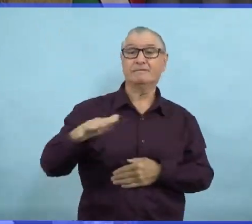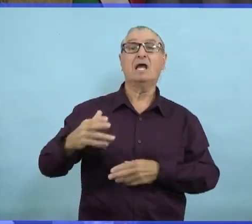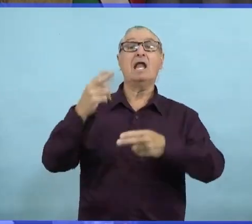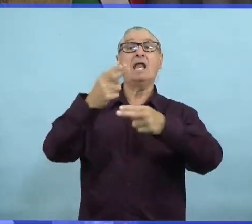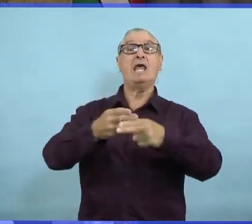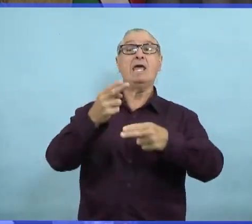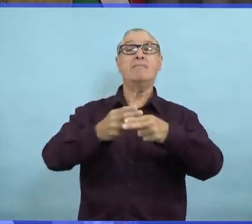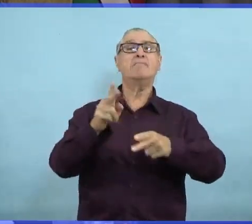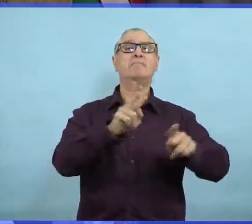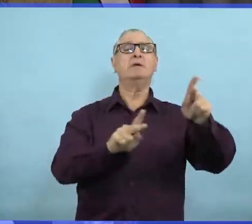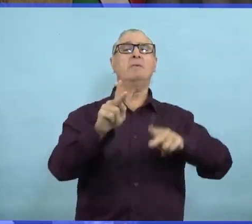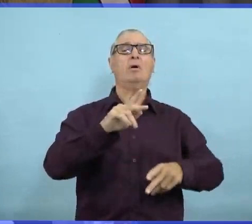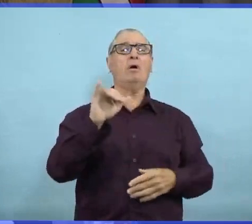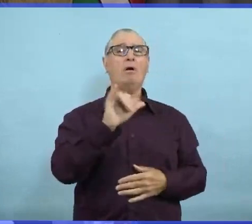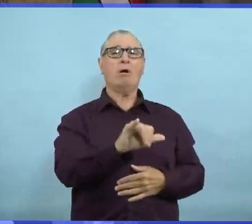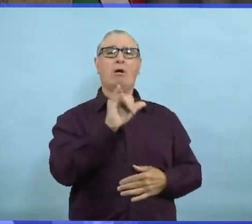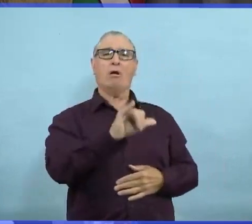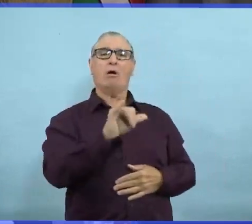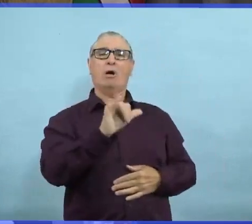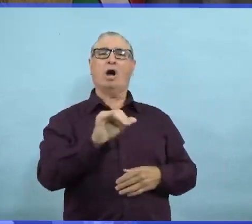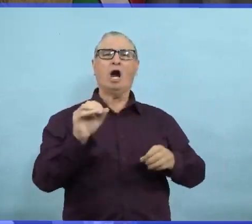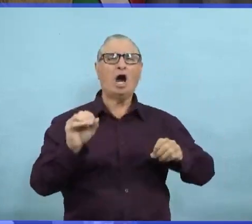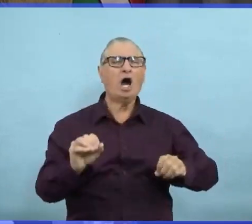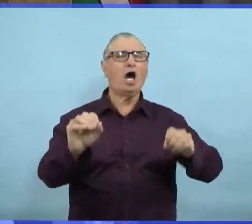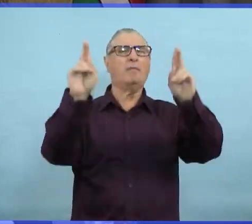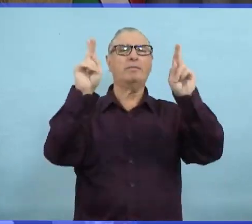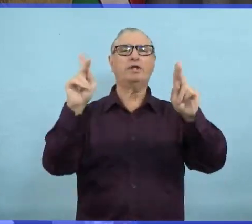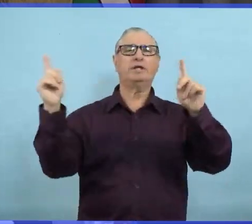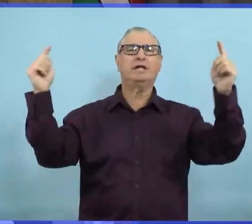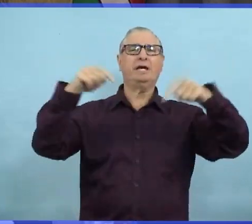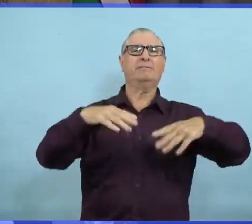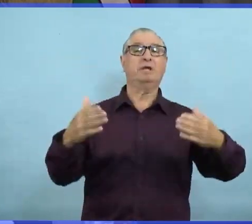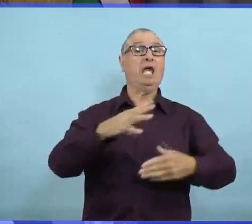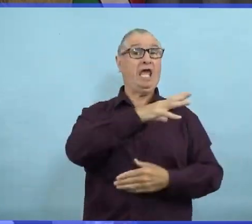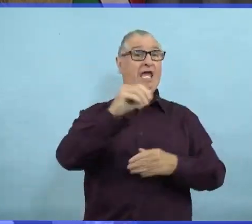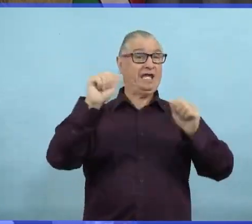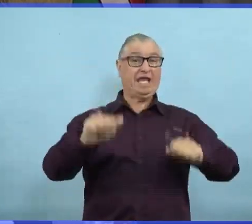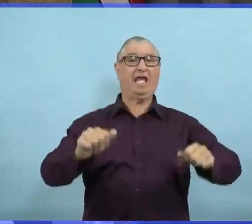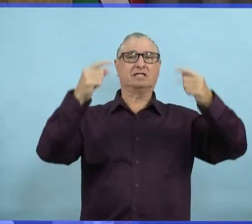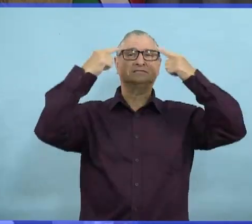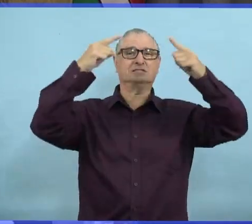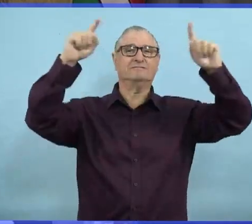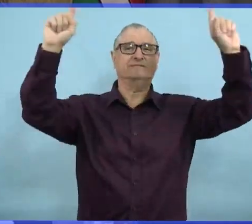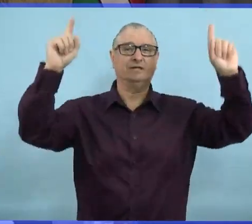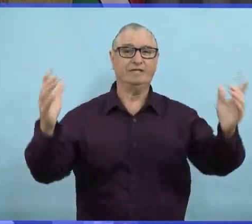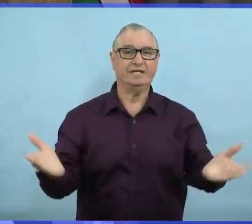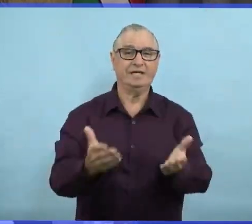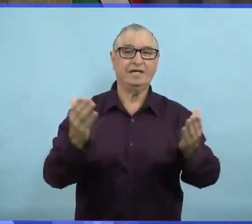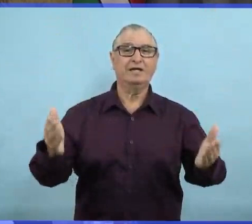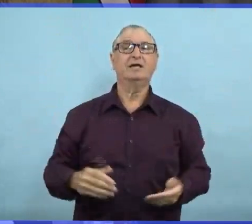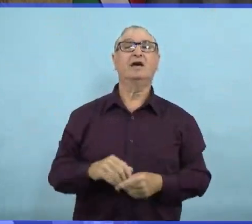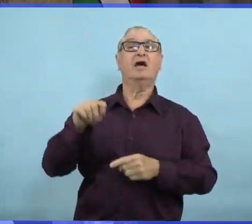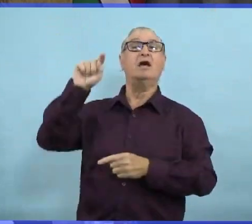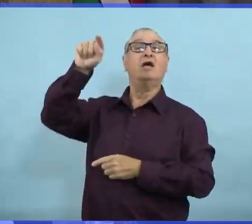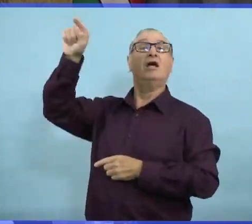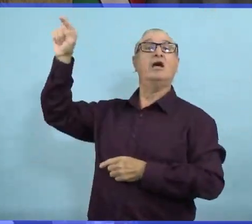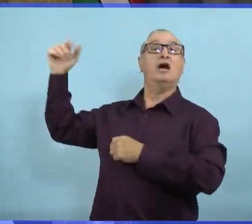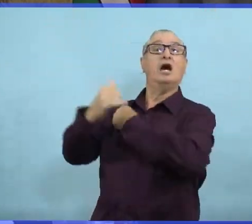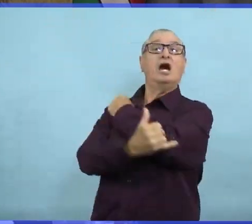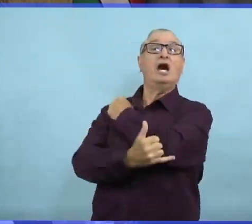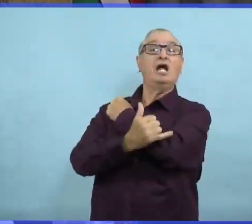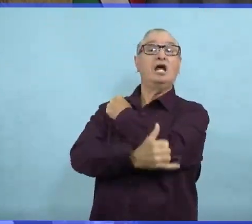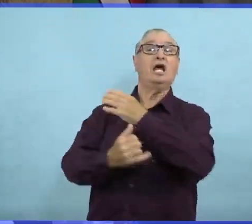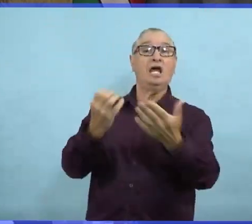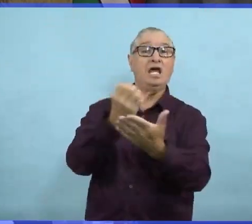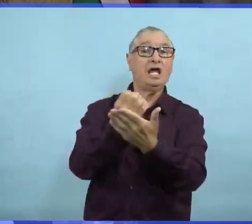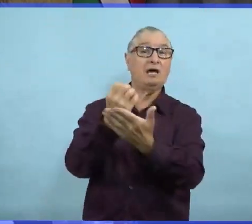challenging economic circumstances and find success better than most other countries in the world. Some articles I've read